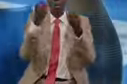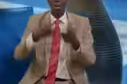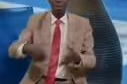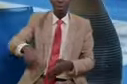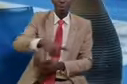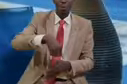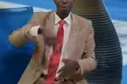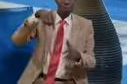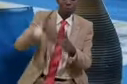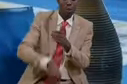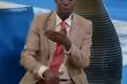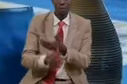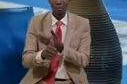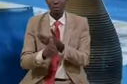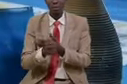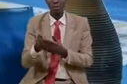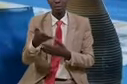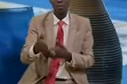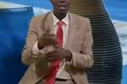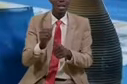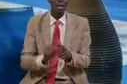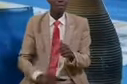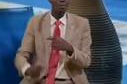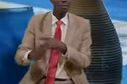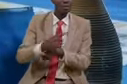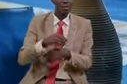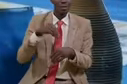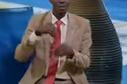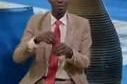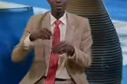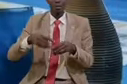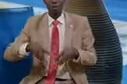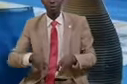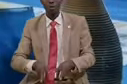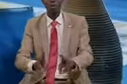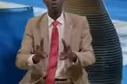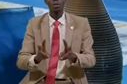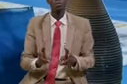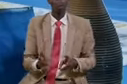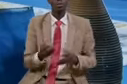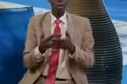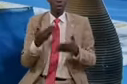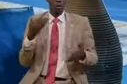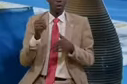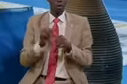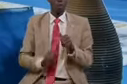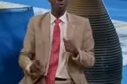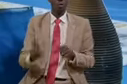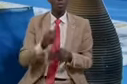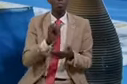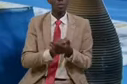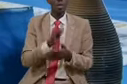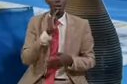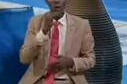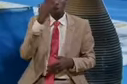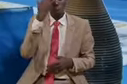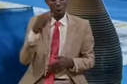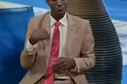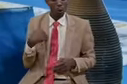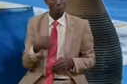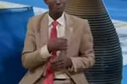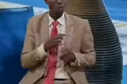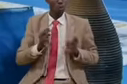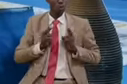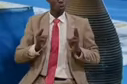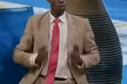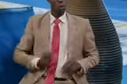every day in every way before every person. That's why we human beings, because we